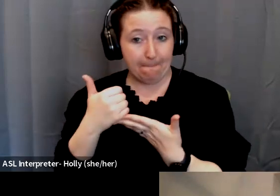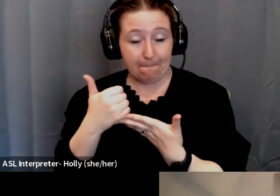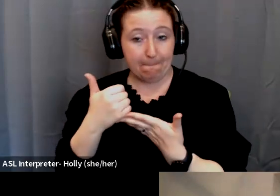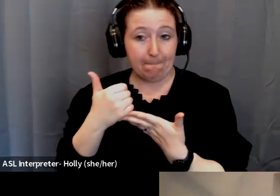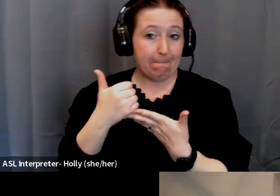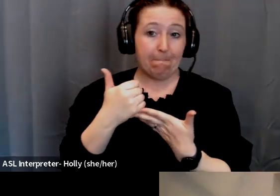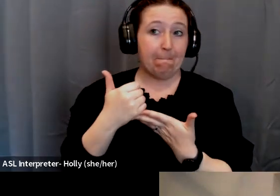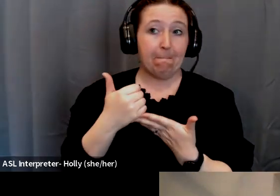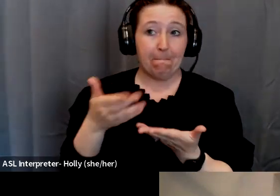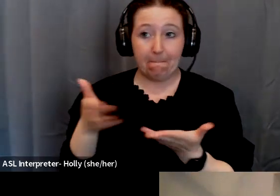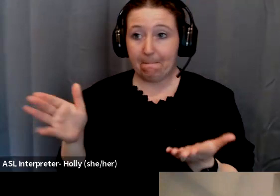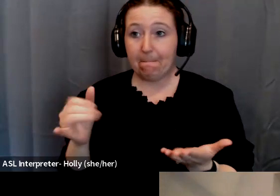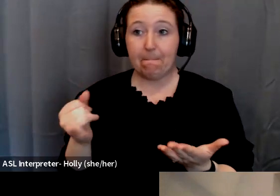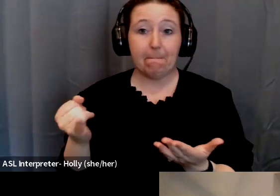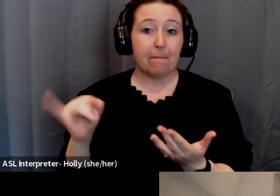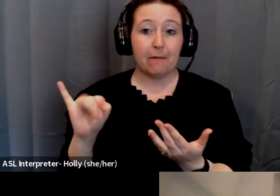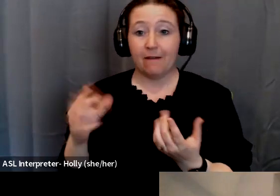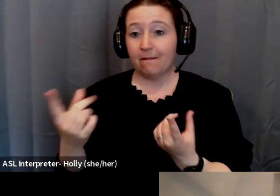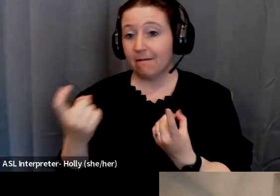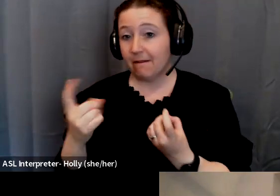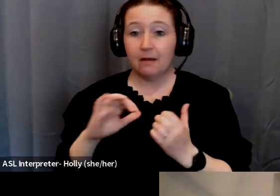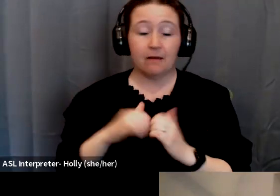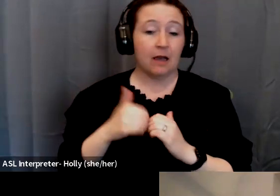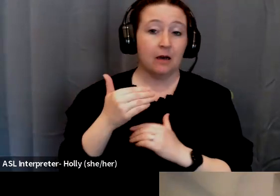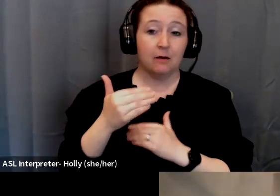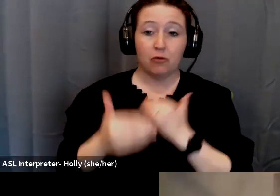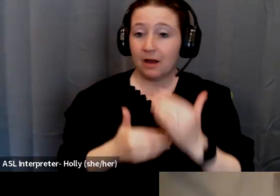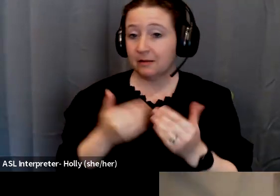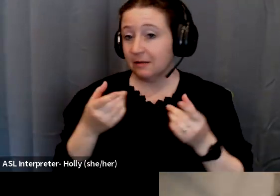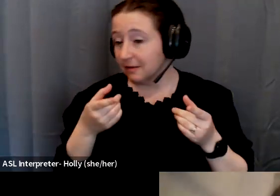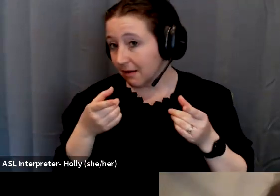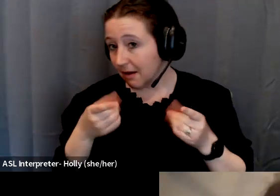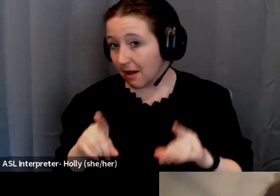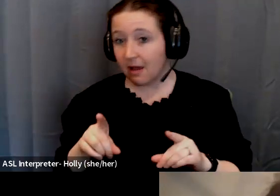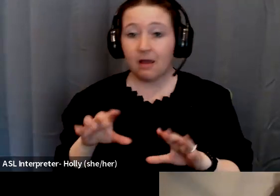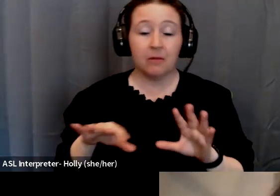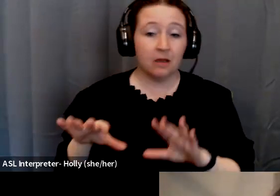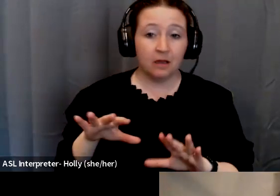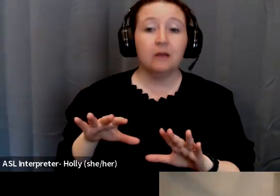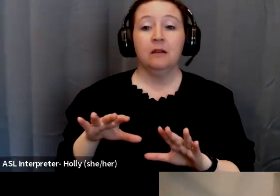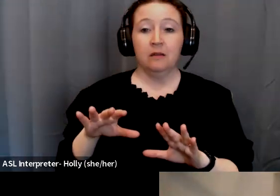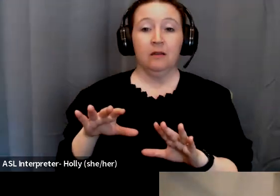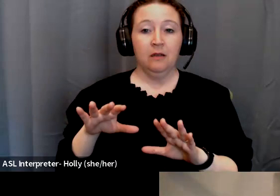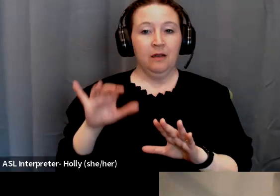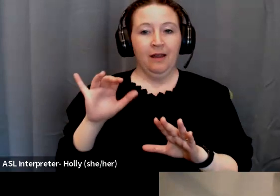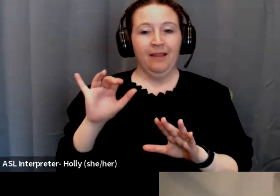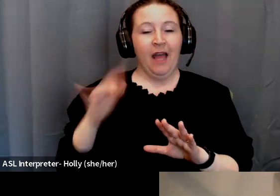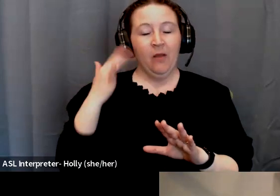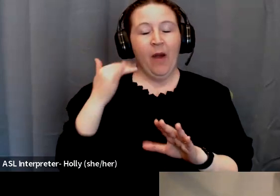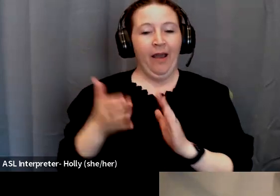answer questions when people have them about how processes take place, which is how it is I've been asked to